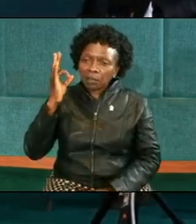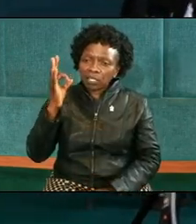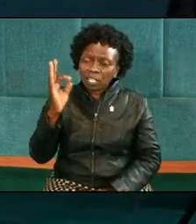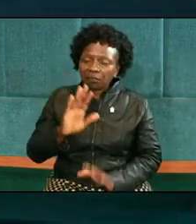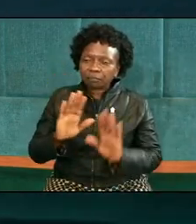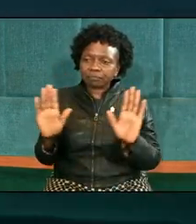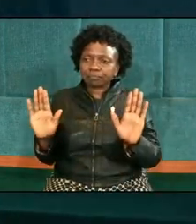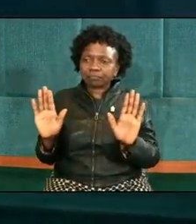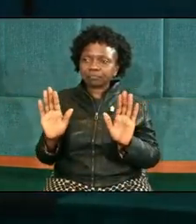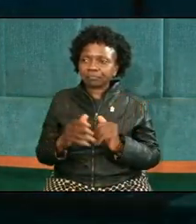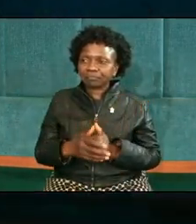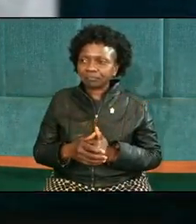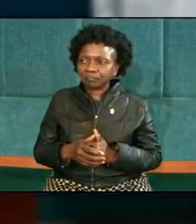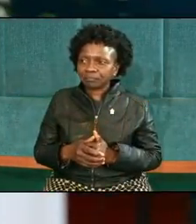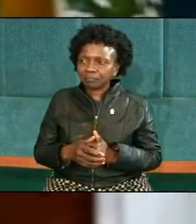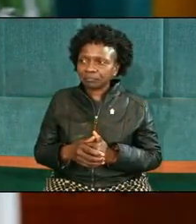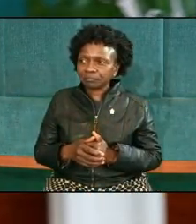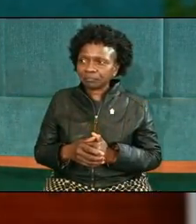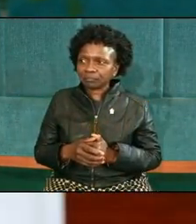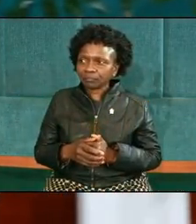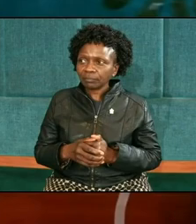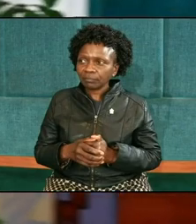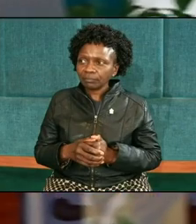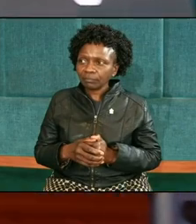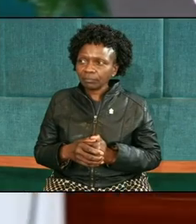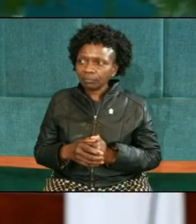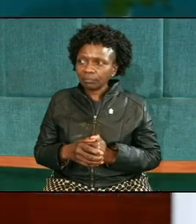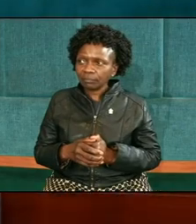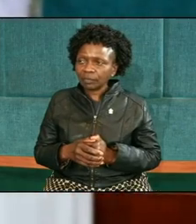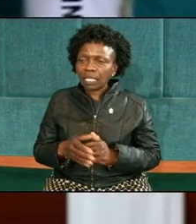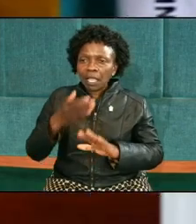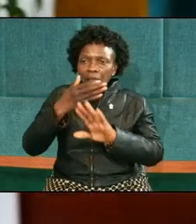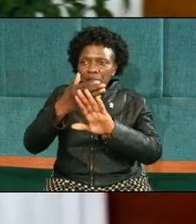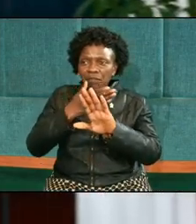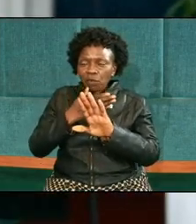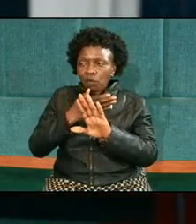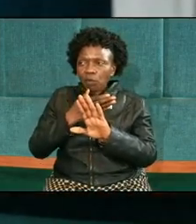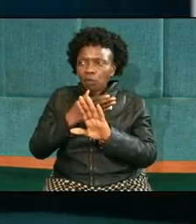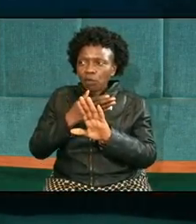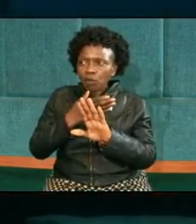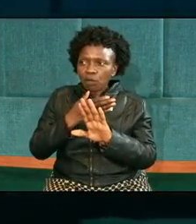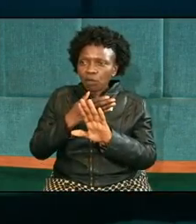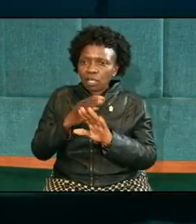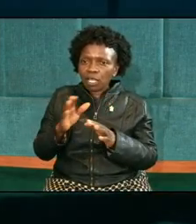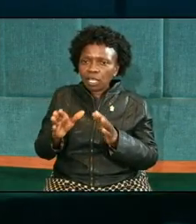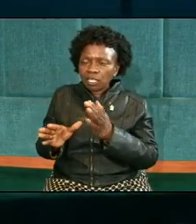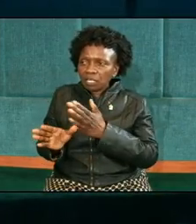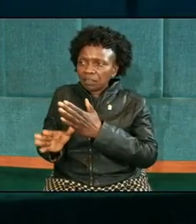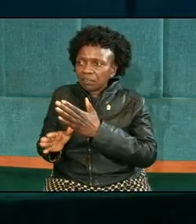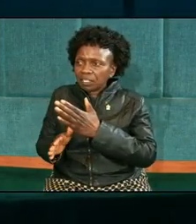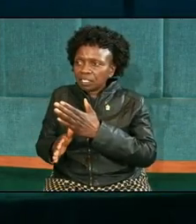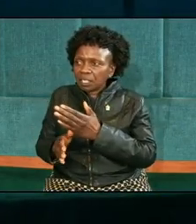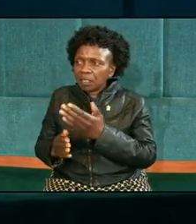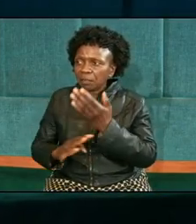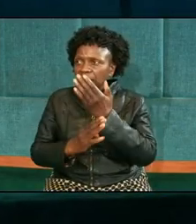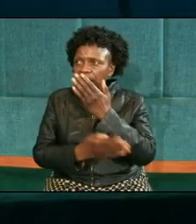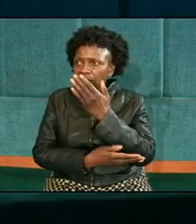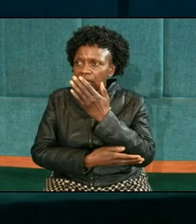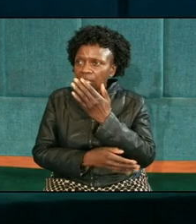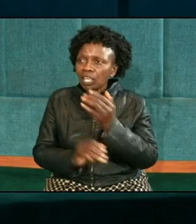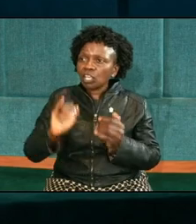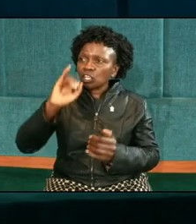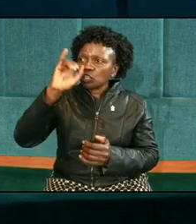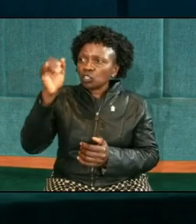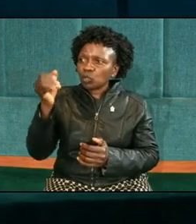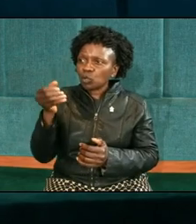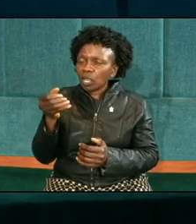Oh, you still didn't get it. Before the fish belly, he was